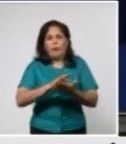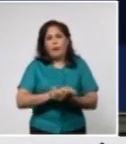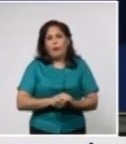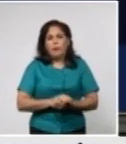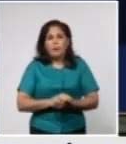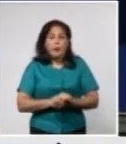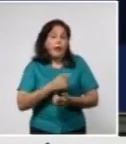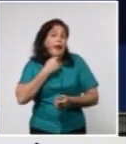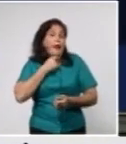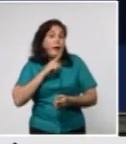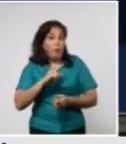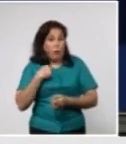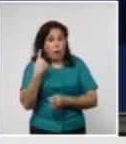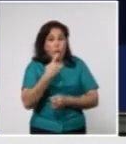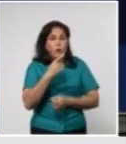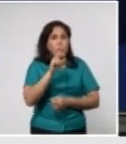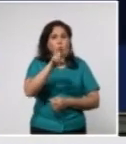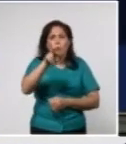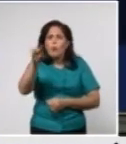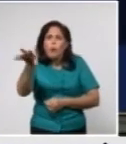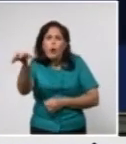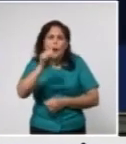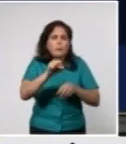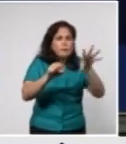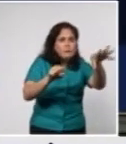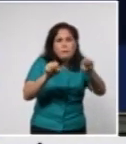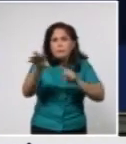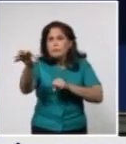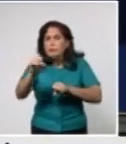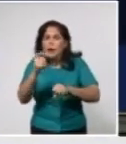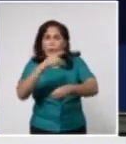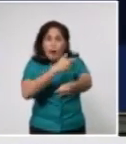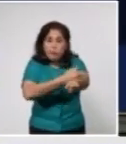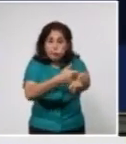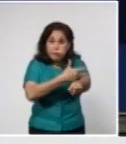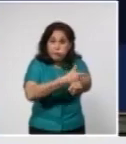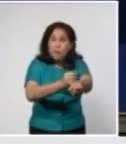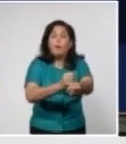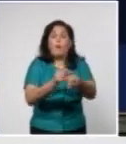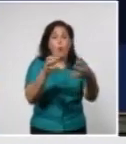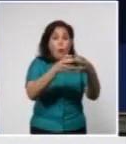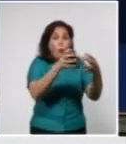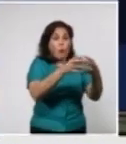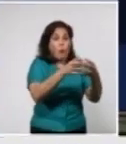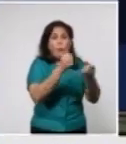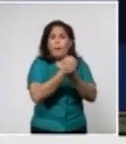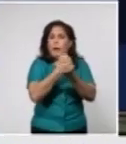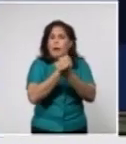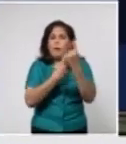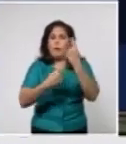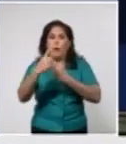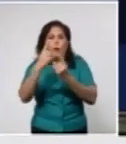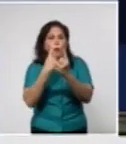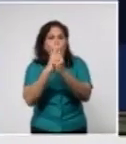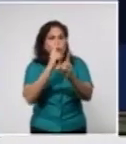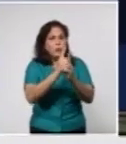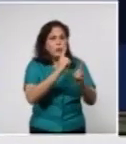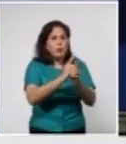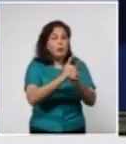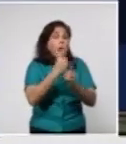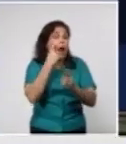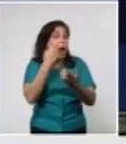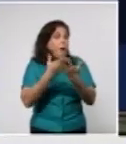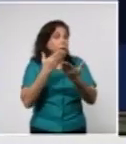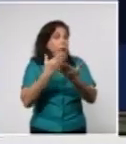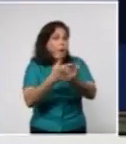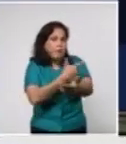asymptomatic at the moment of the diagnosis. If they had not been studied, either because they were contacts or because